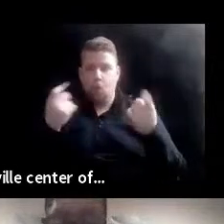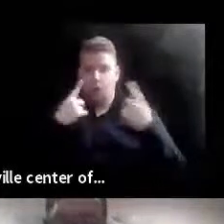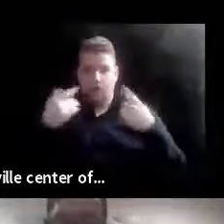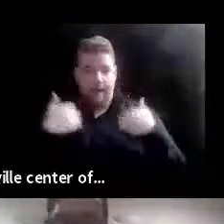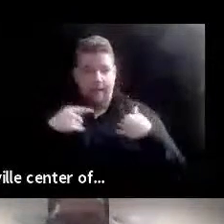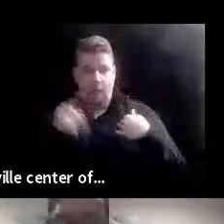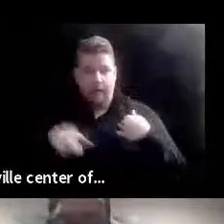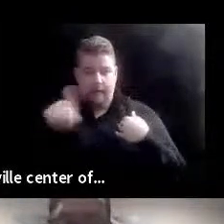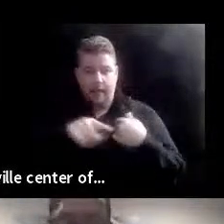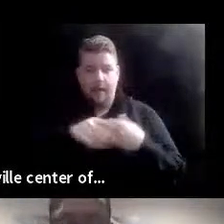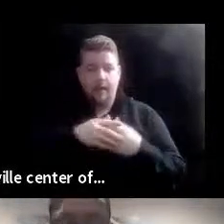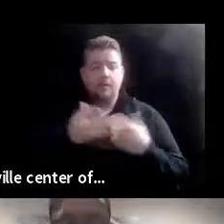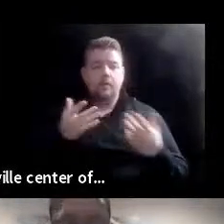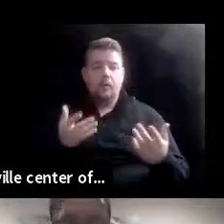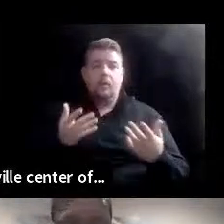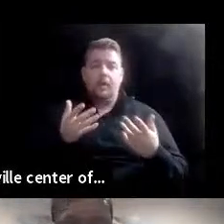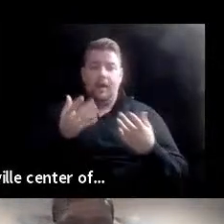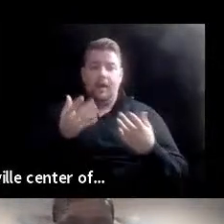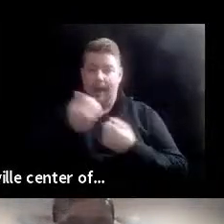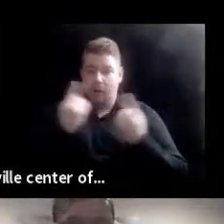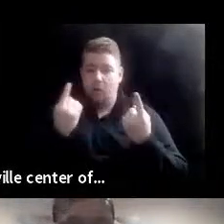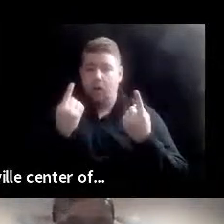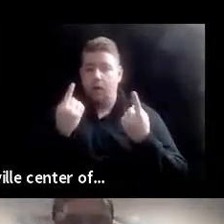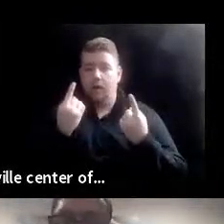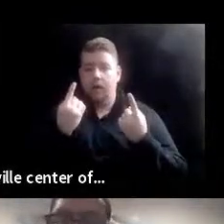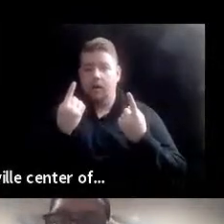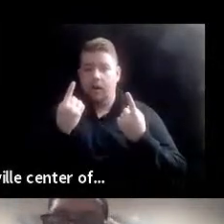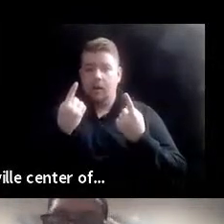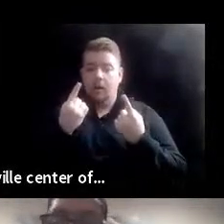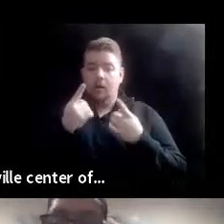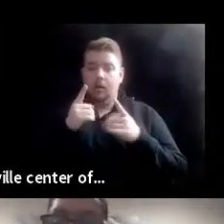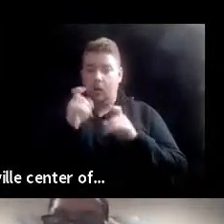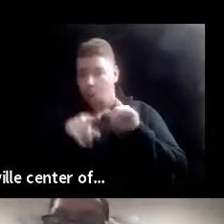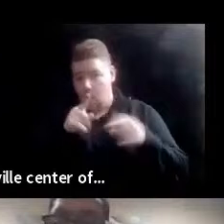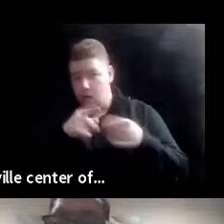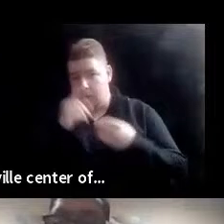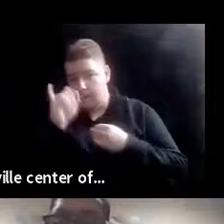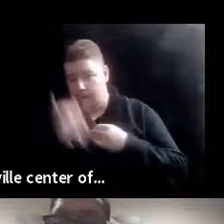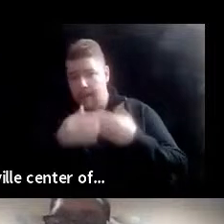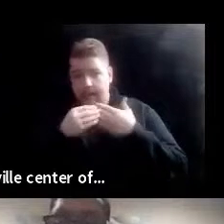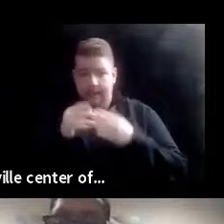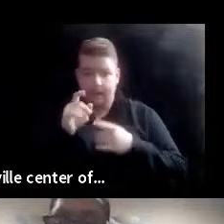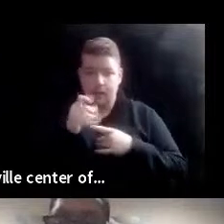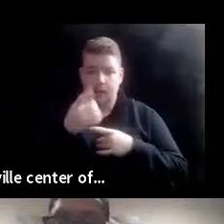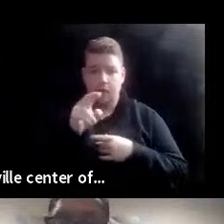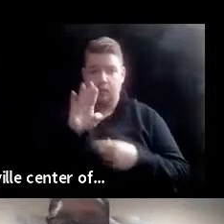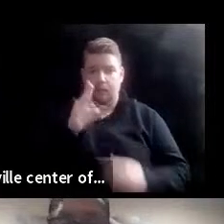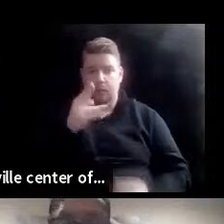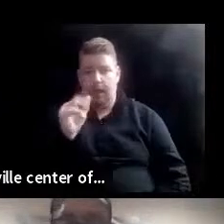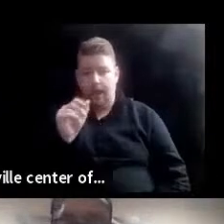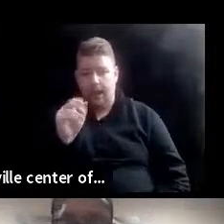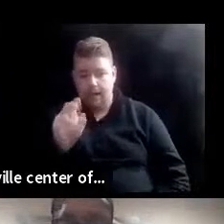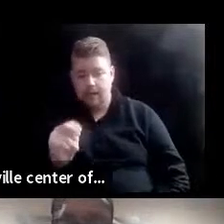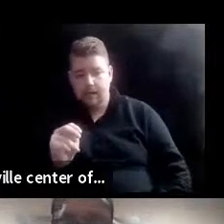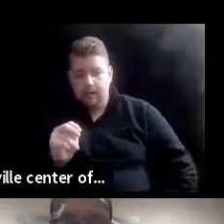And anybody want to ask questions about that, lead the discussion? Dr. Buchanan, please. Sorry, go